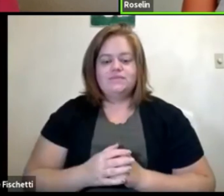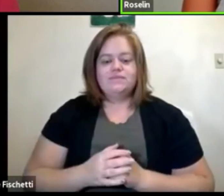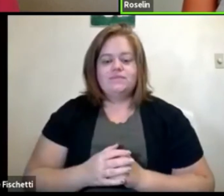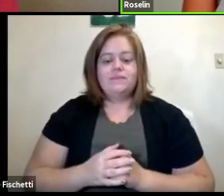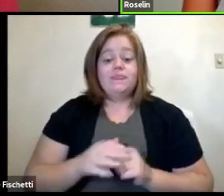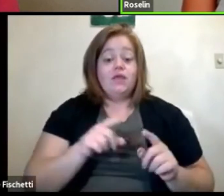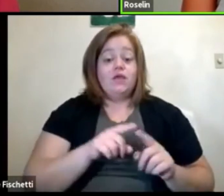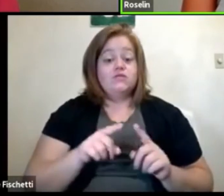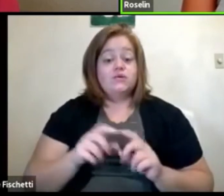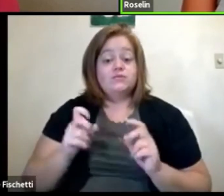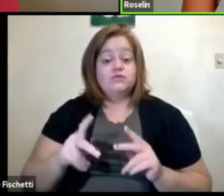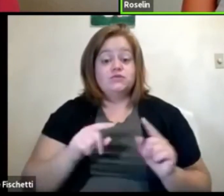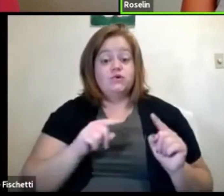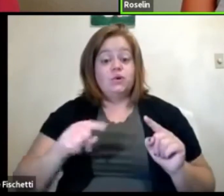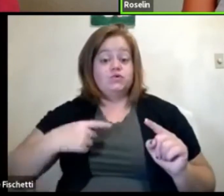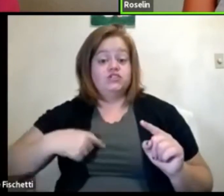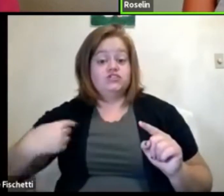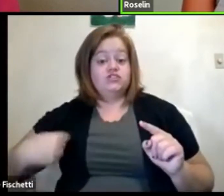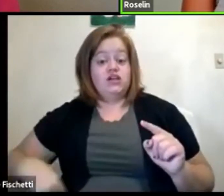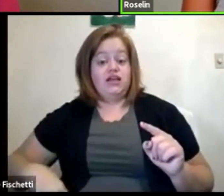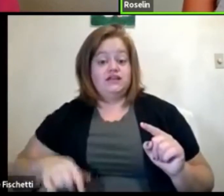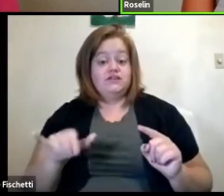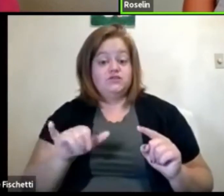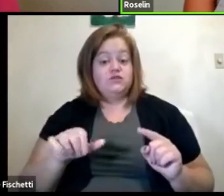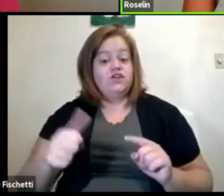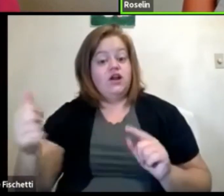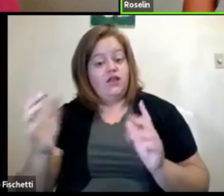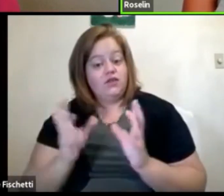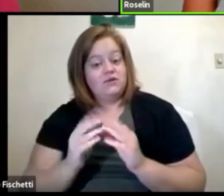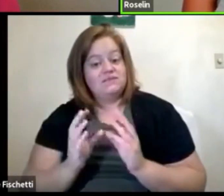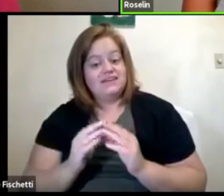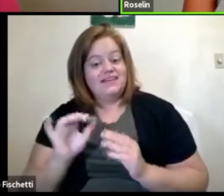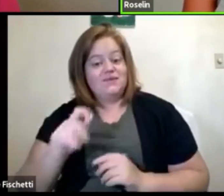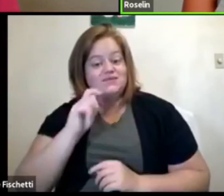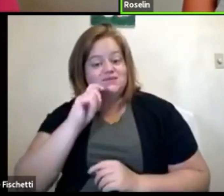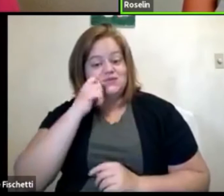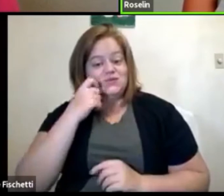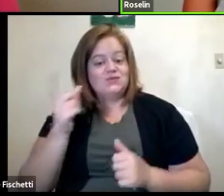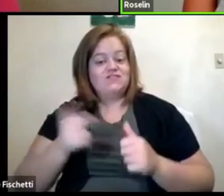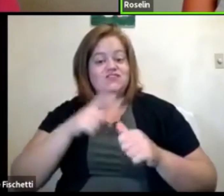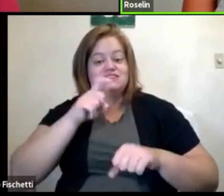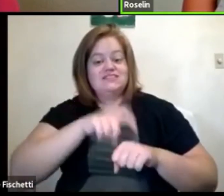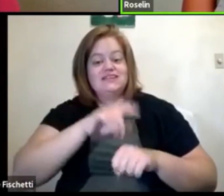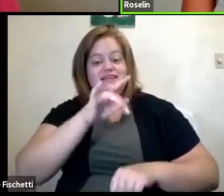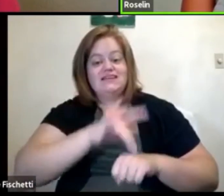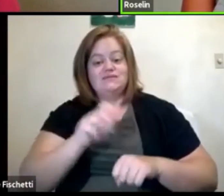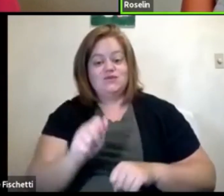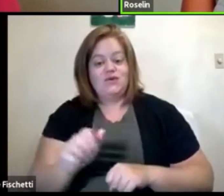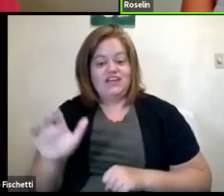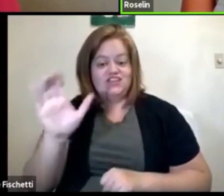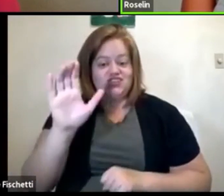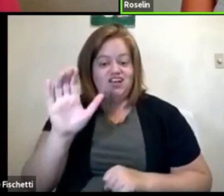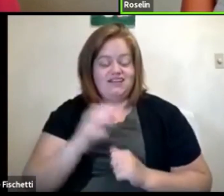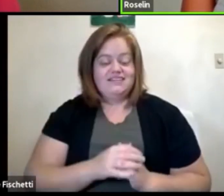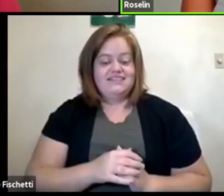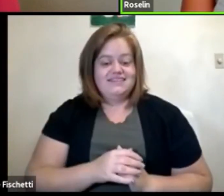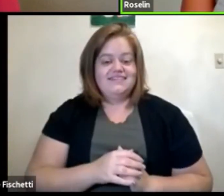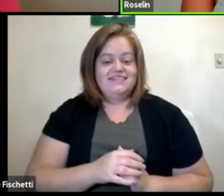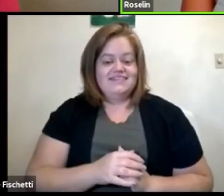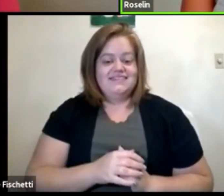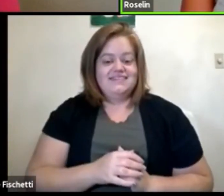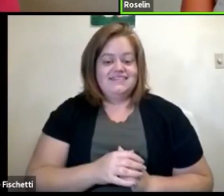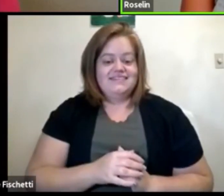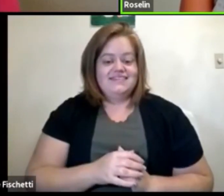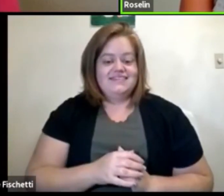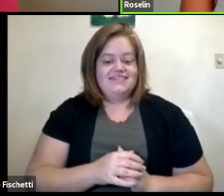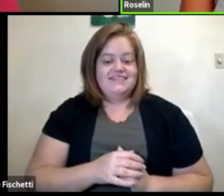to go to China for another meeting. So that was also, like, that was the first time that I went to Asia. And from